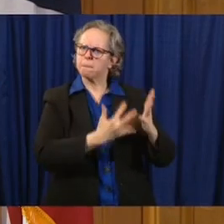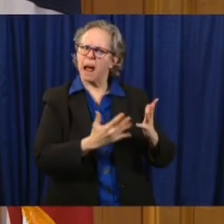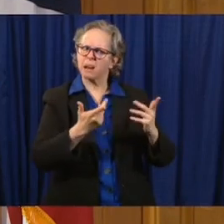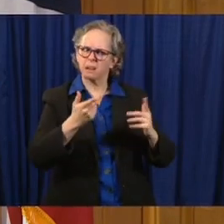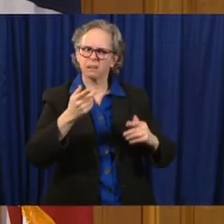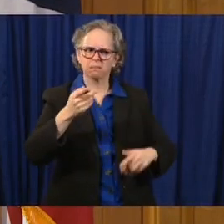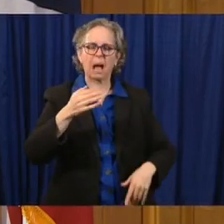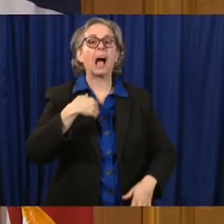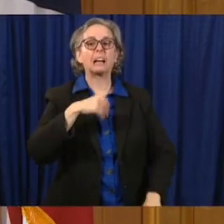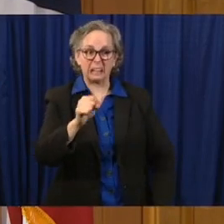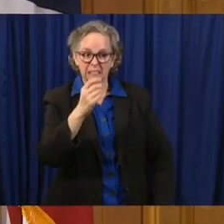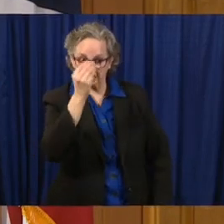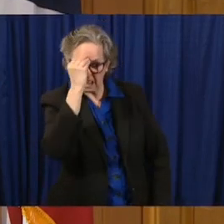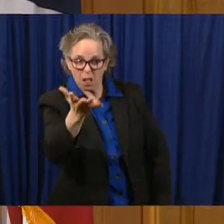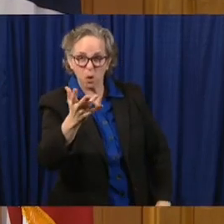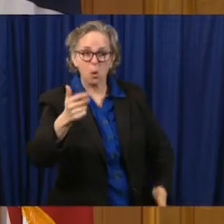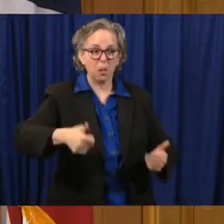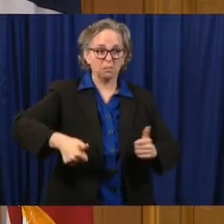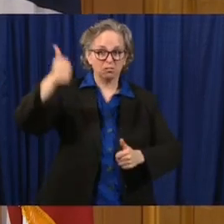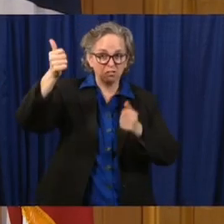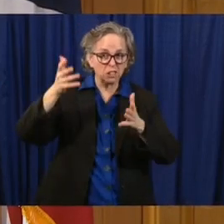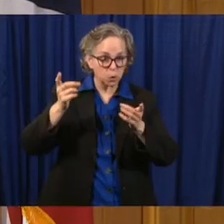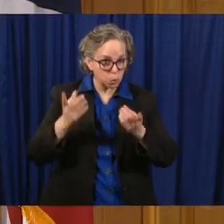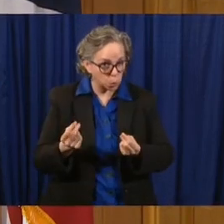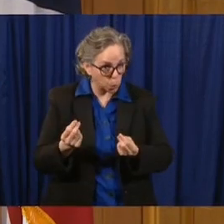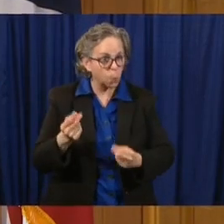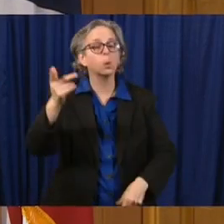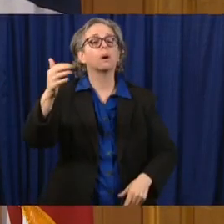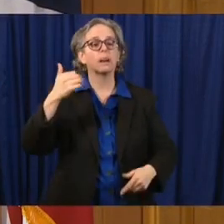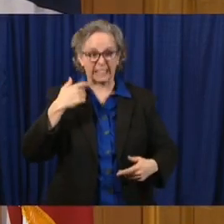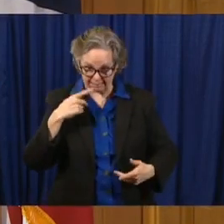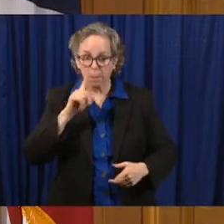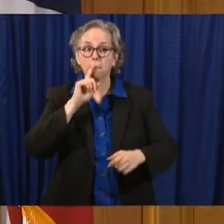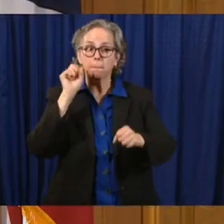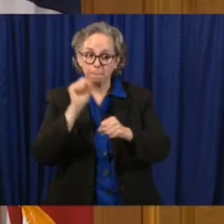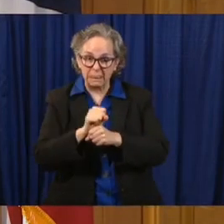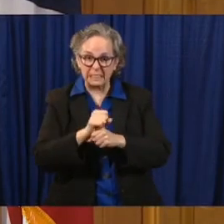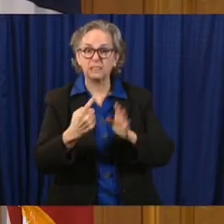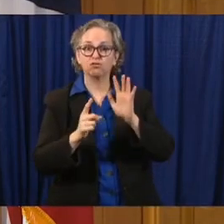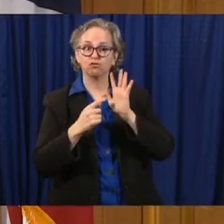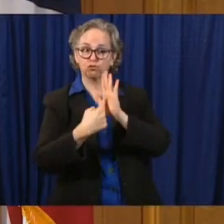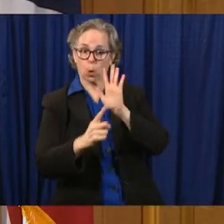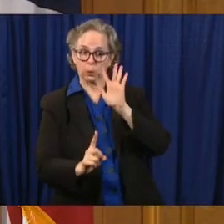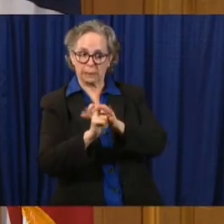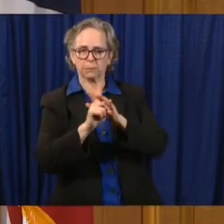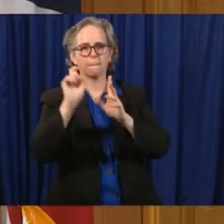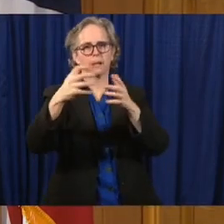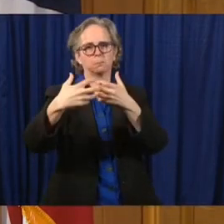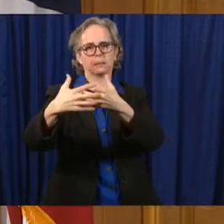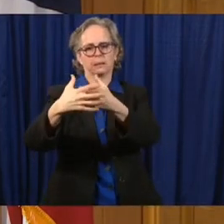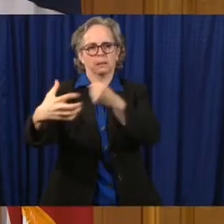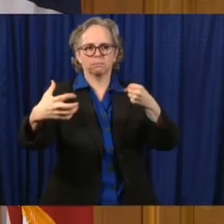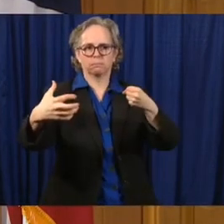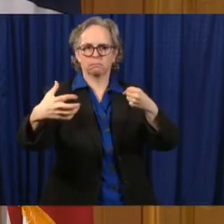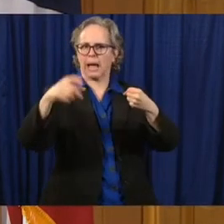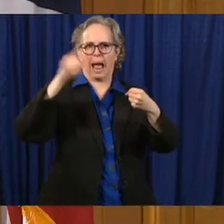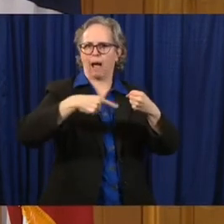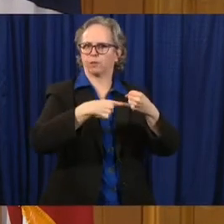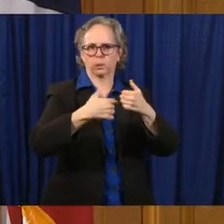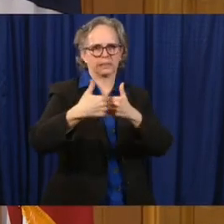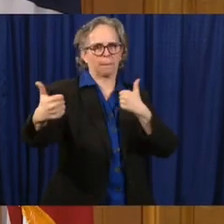is doing. If someone shows signs, they do need to be separated. This is the only way you can control what's going on